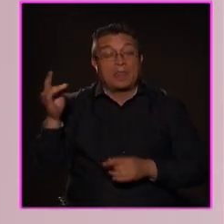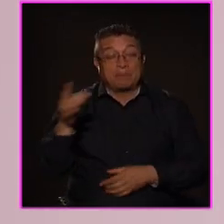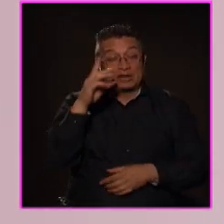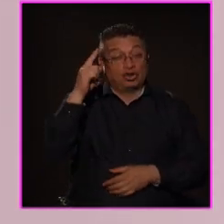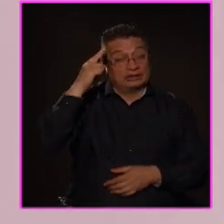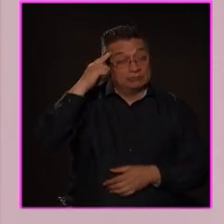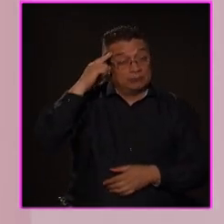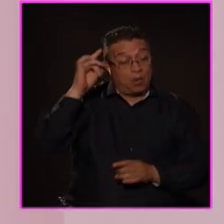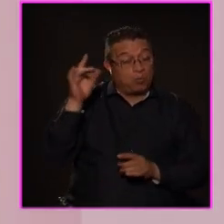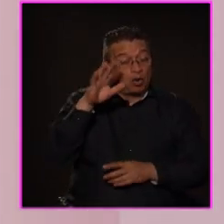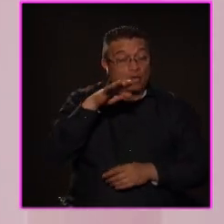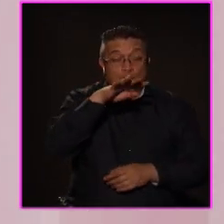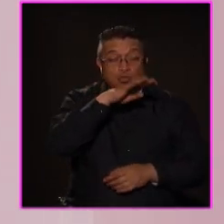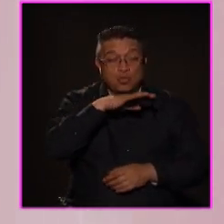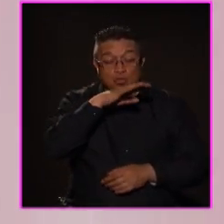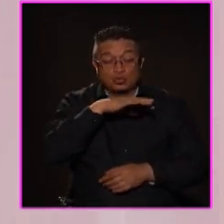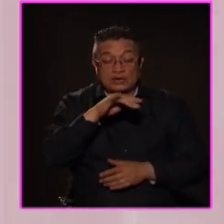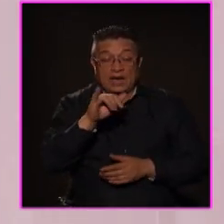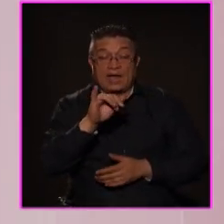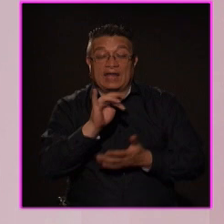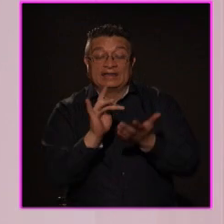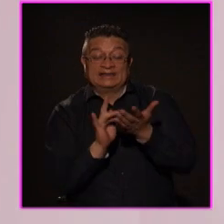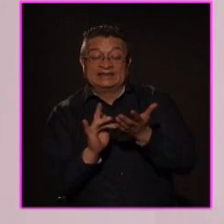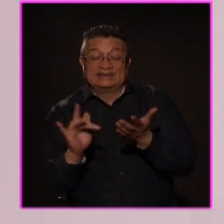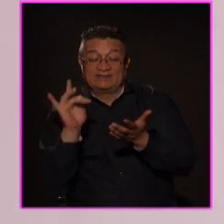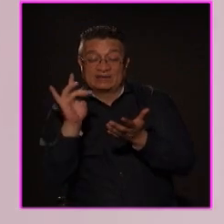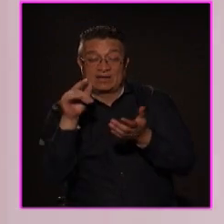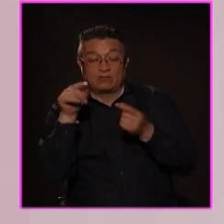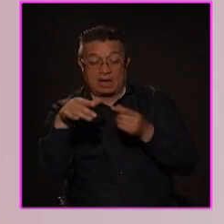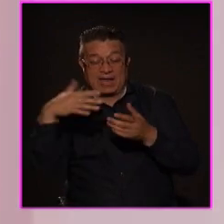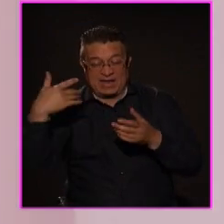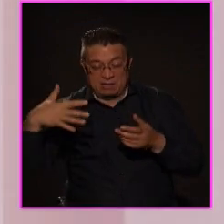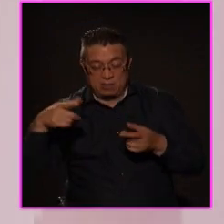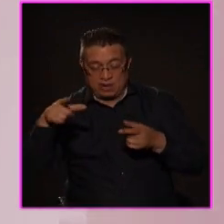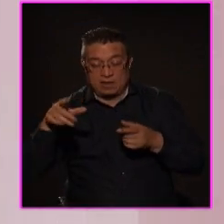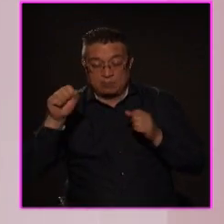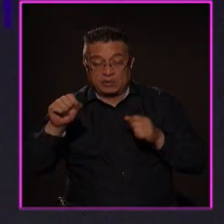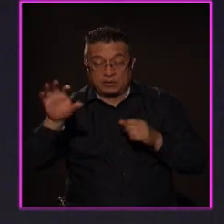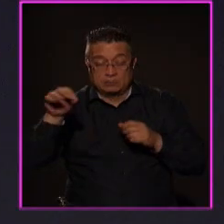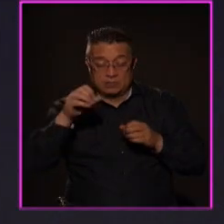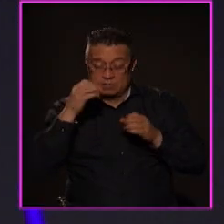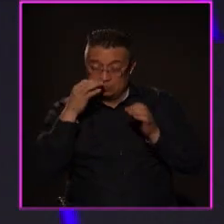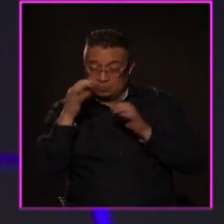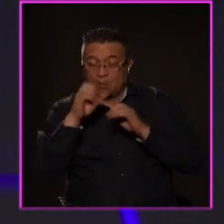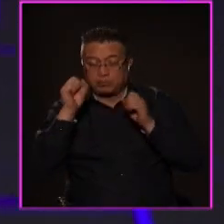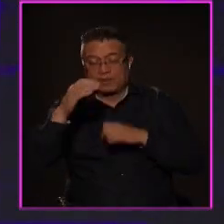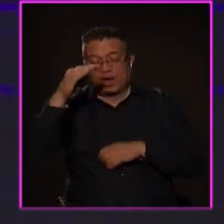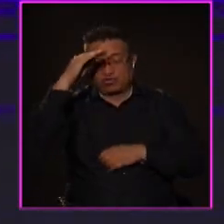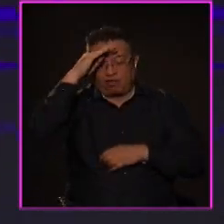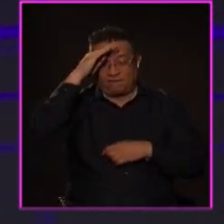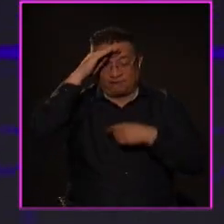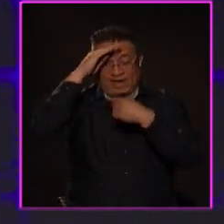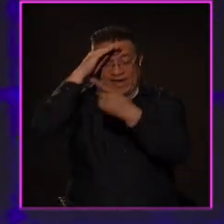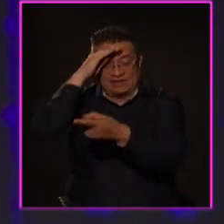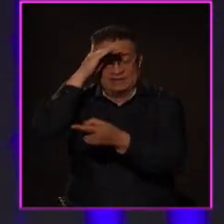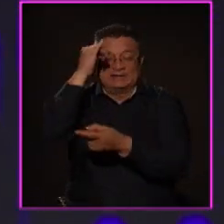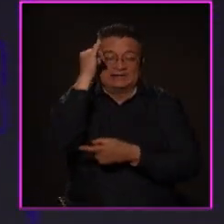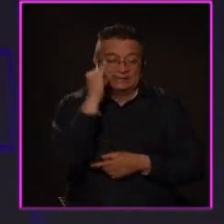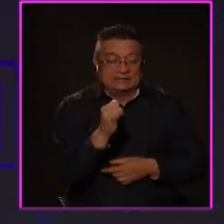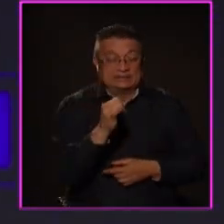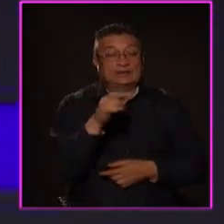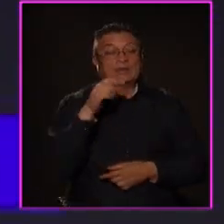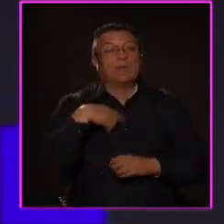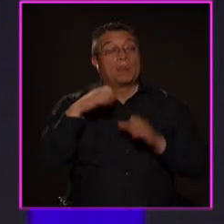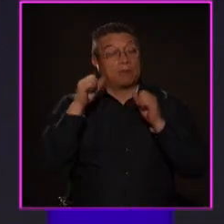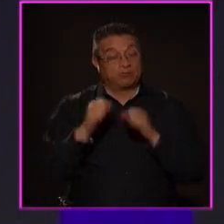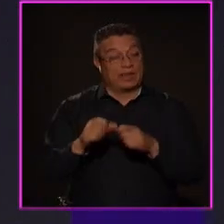situations, we need to be able to trust them, right? To know that they will be able to handle new